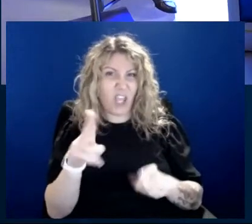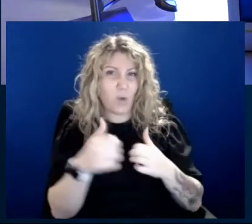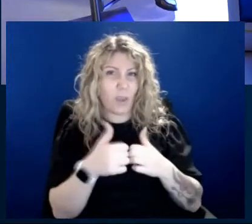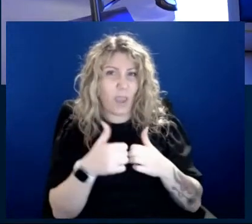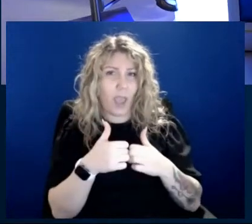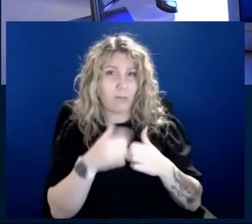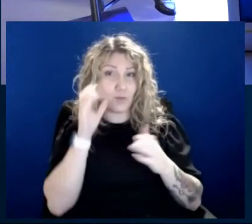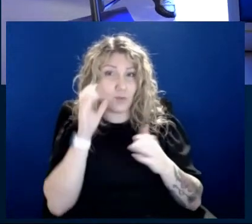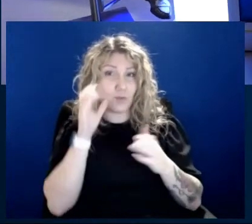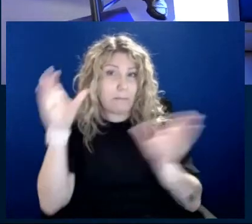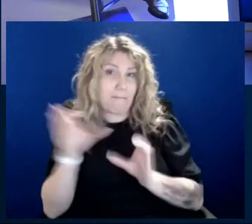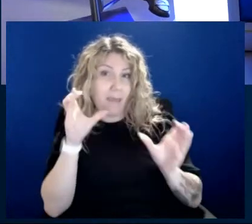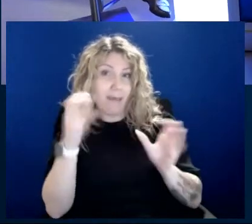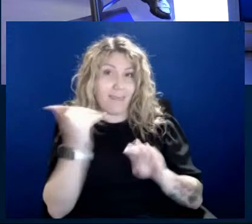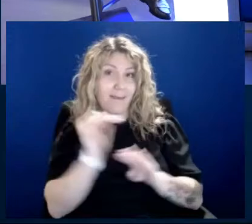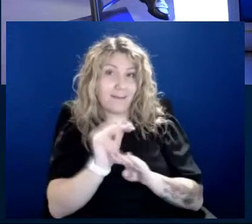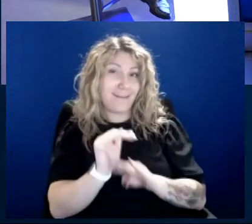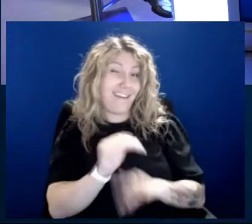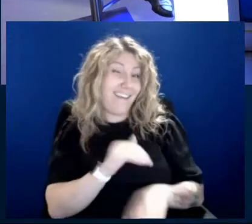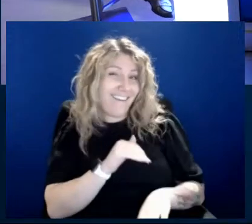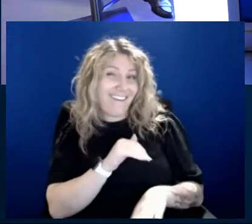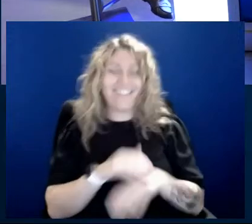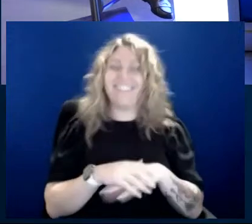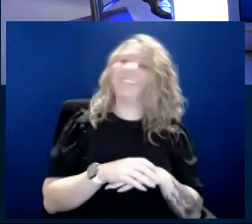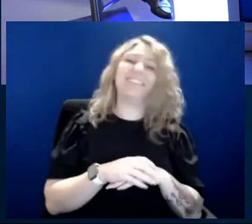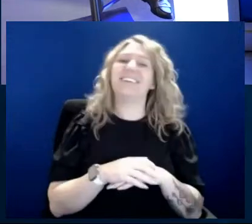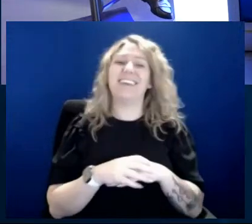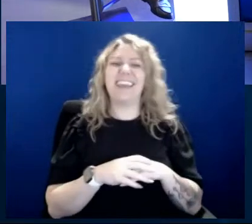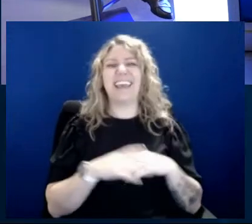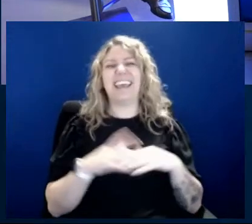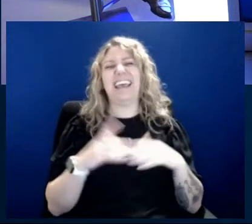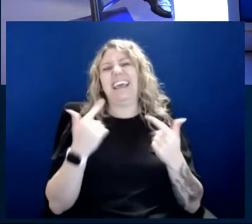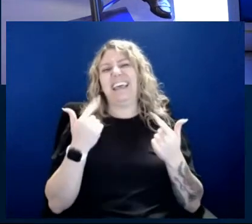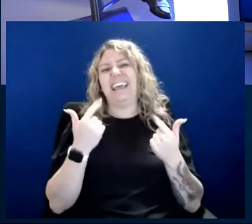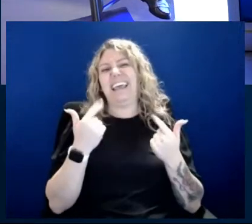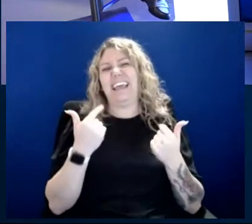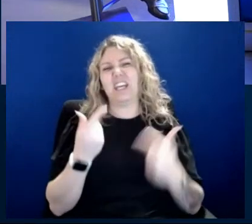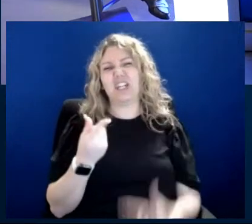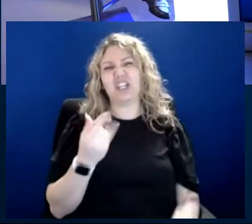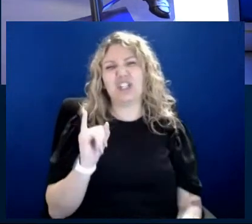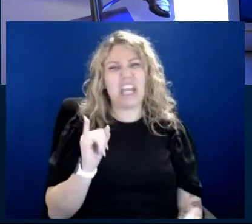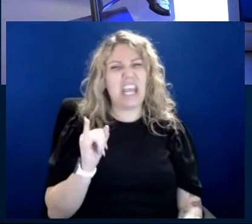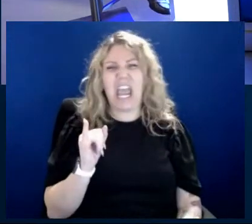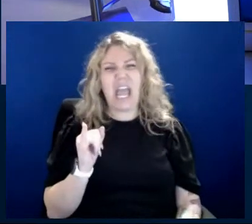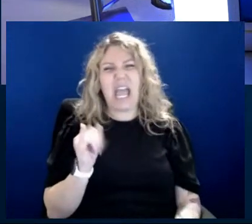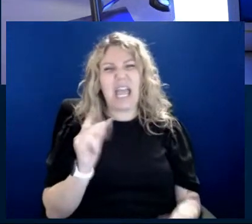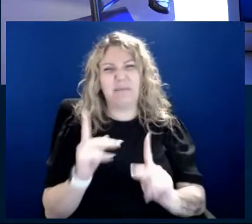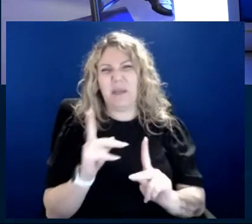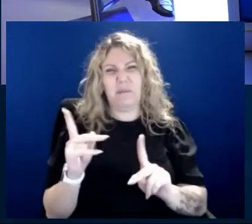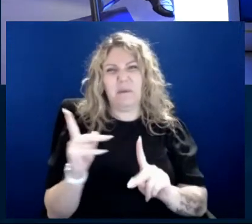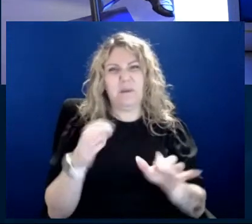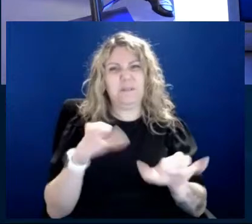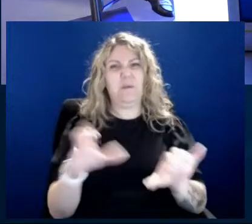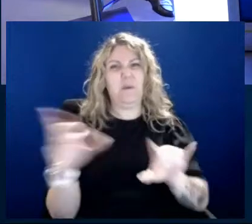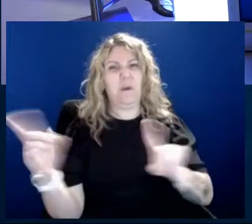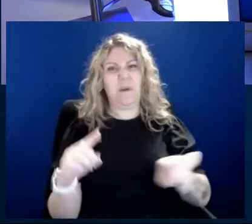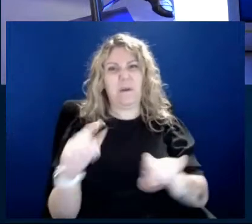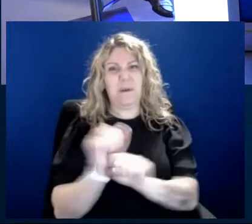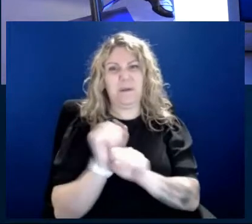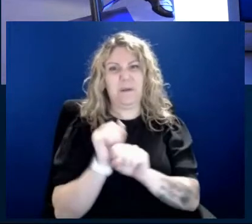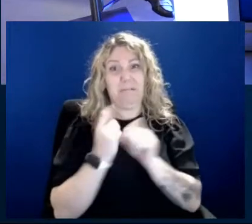she's sleepy, right? Yeah. Okay. But you don't want people with viral gastroenteritis coming into no. work. COVID or stomach bugs. Stay